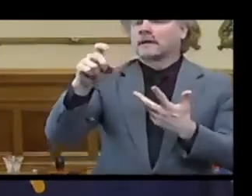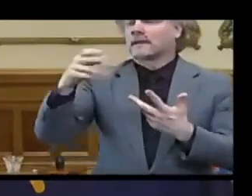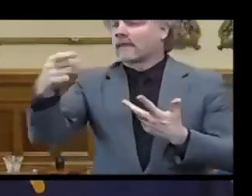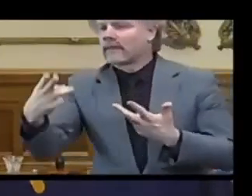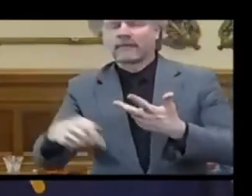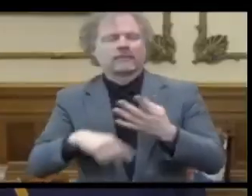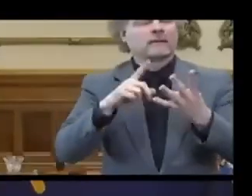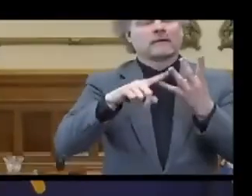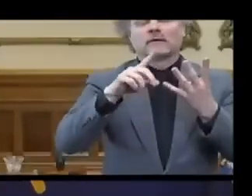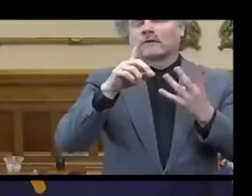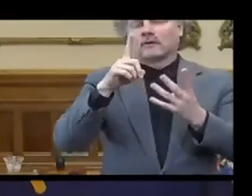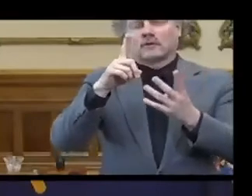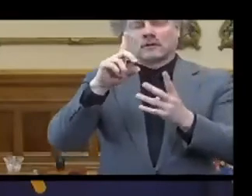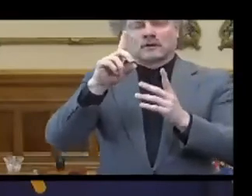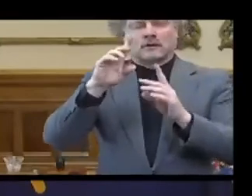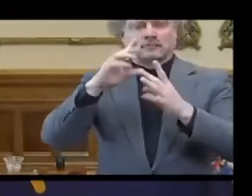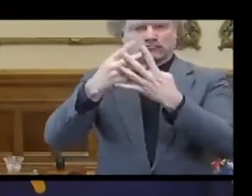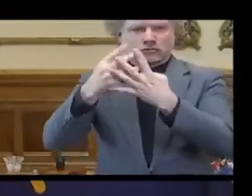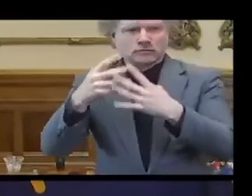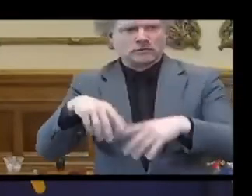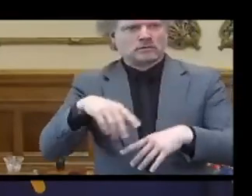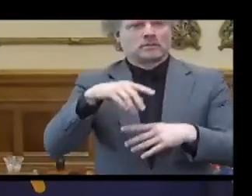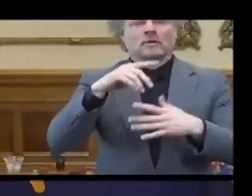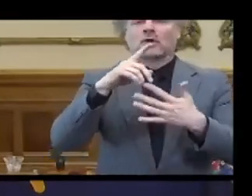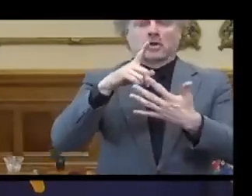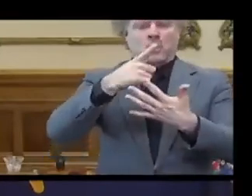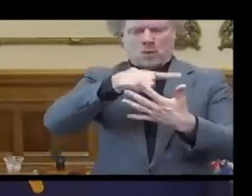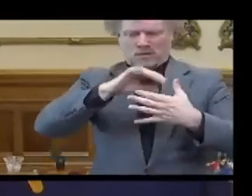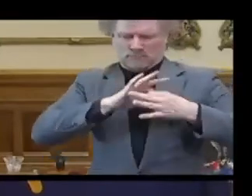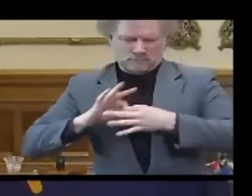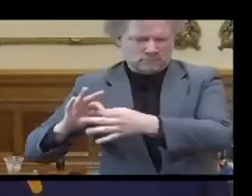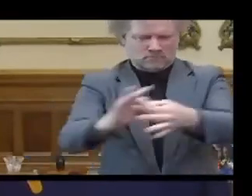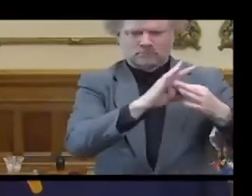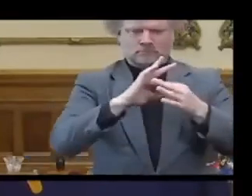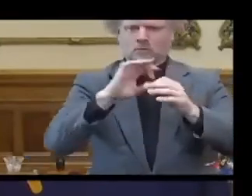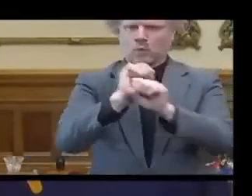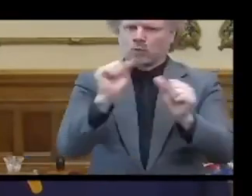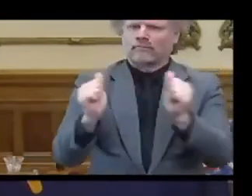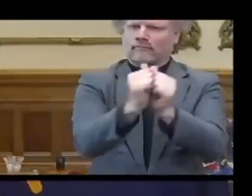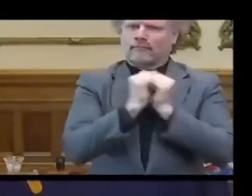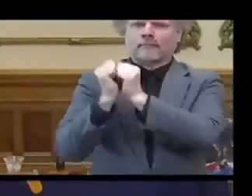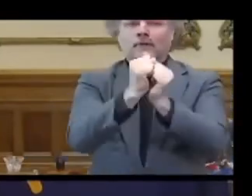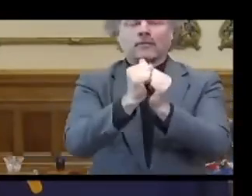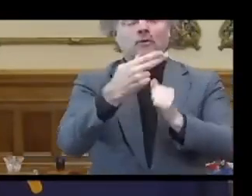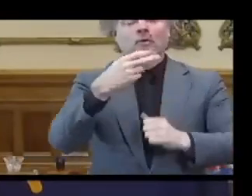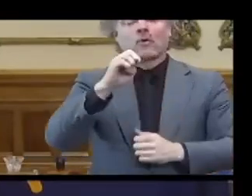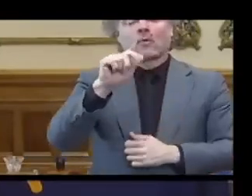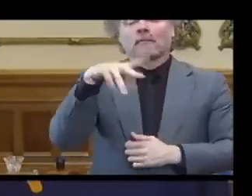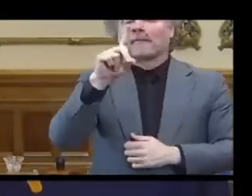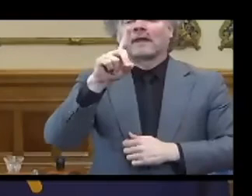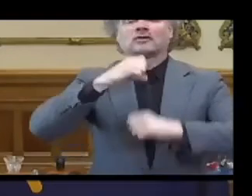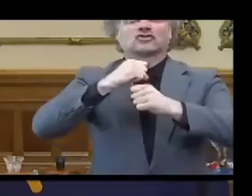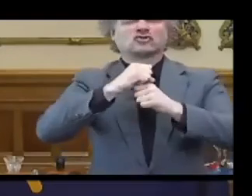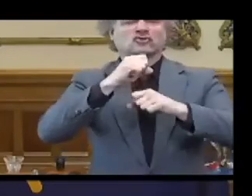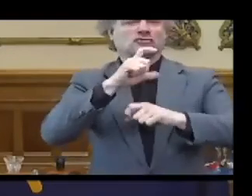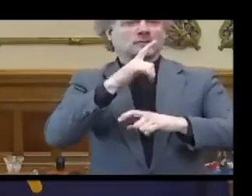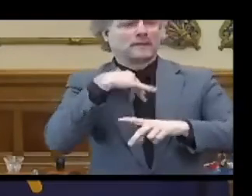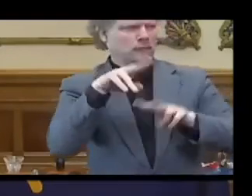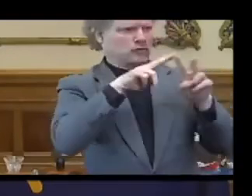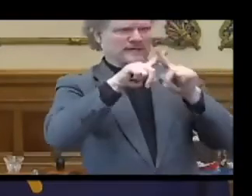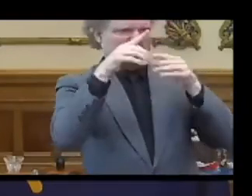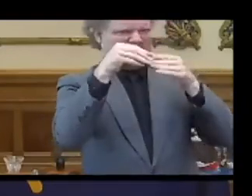our Department of Corrections, the Commissioner Doug Carter. We are all working together. Homeland Security, I'm just looking out at some of the leaders here